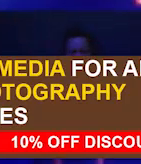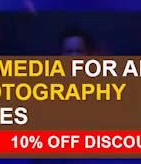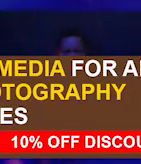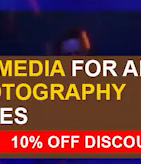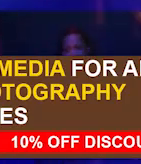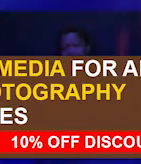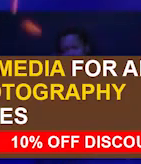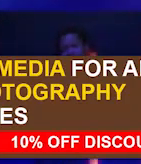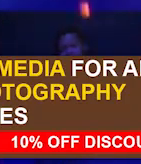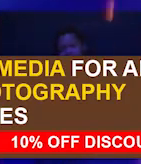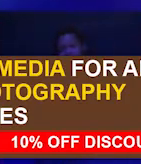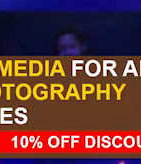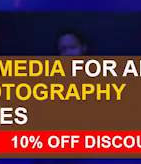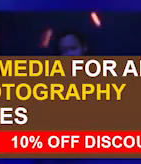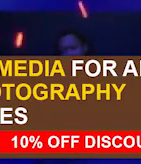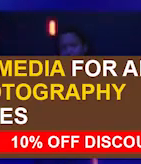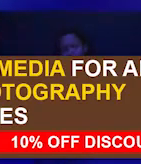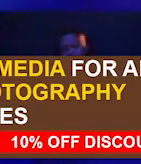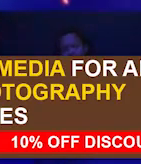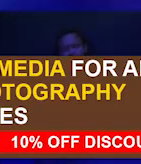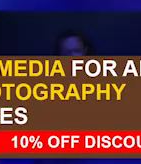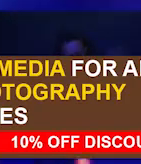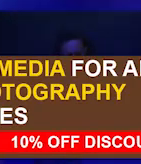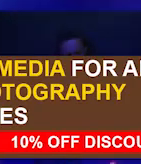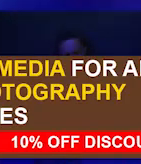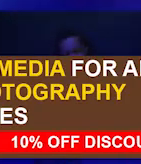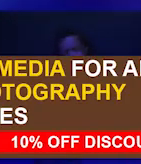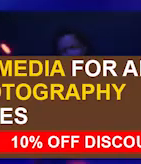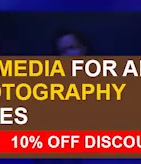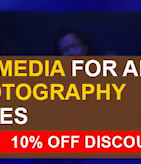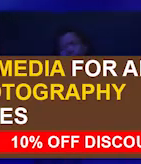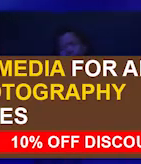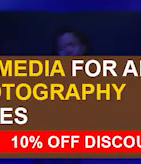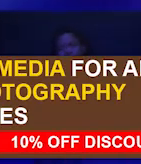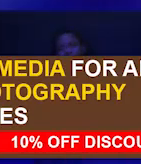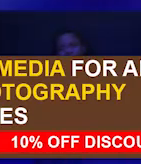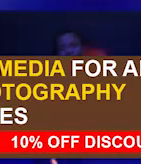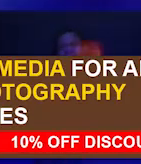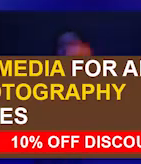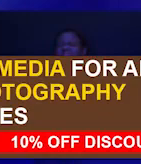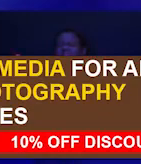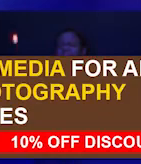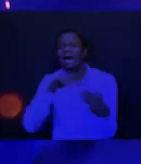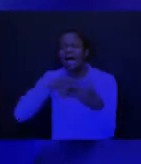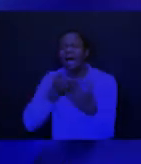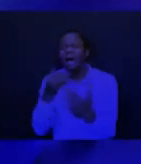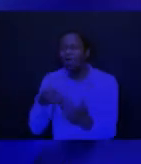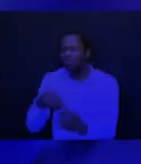challenge you. I challenge you. Tell me how